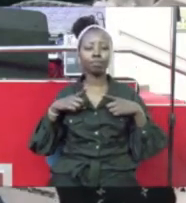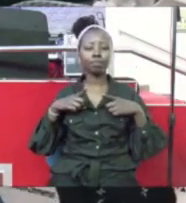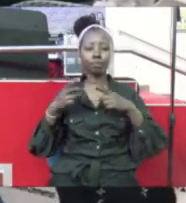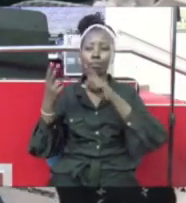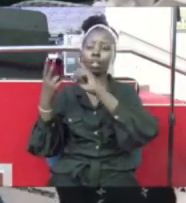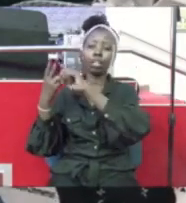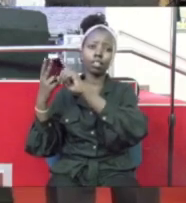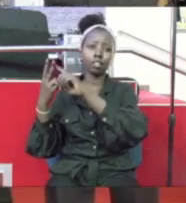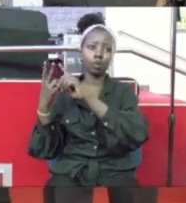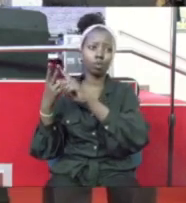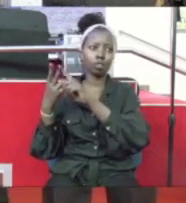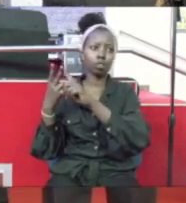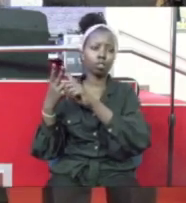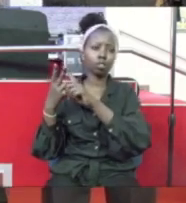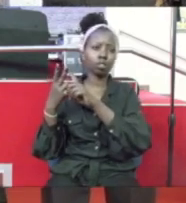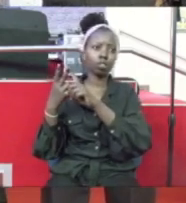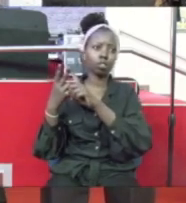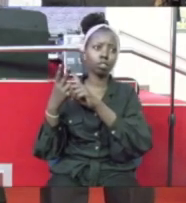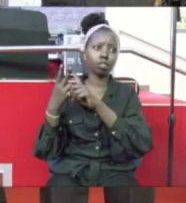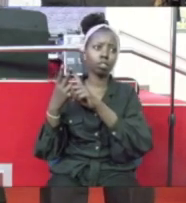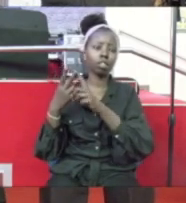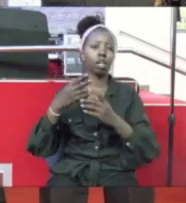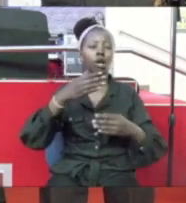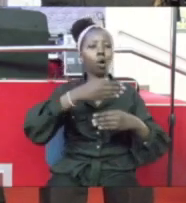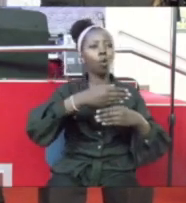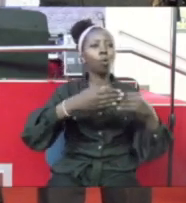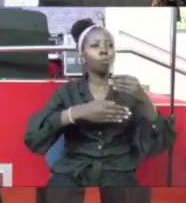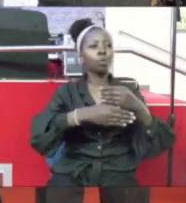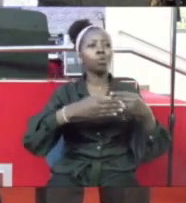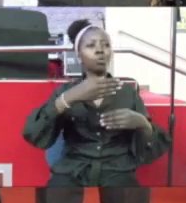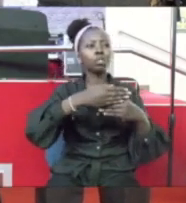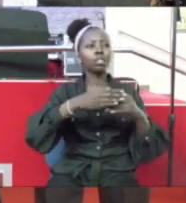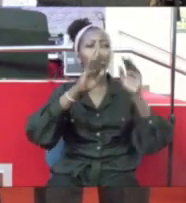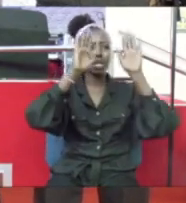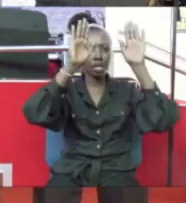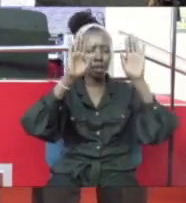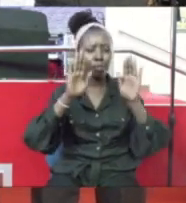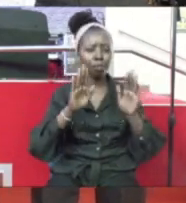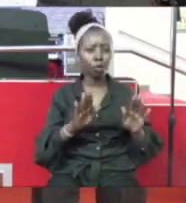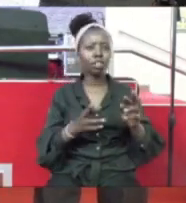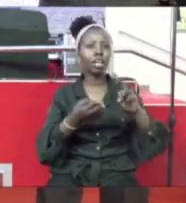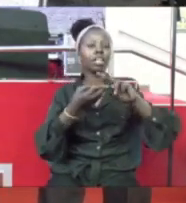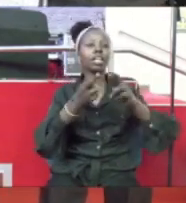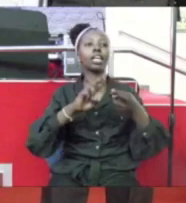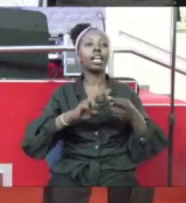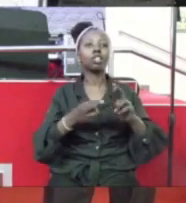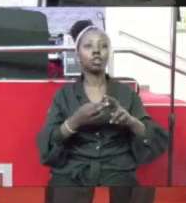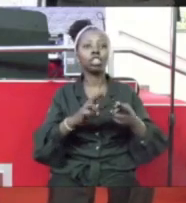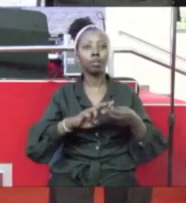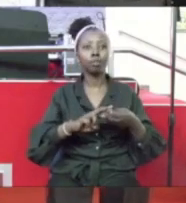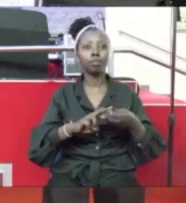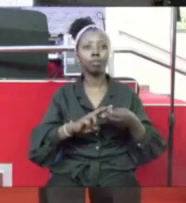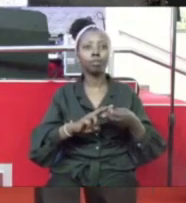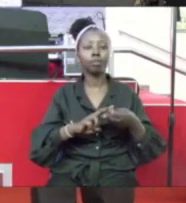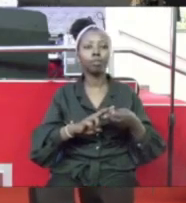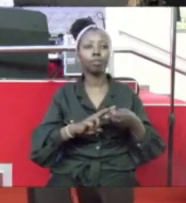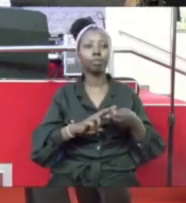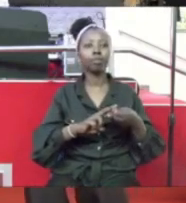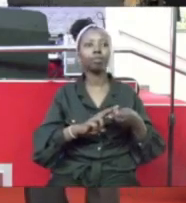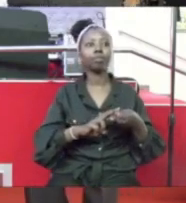one is building covenant or meaningful relationships. Njia ya pili ni kwa kujenga agano ama